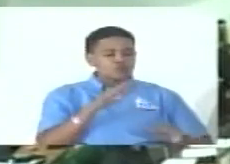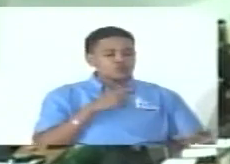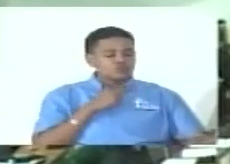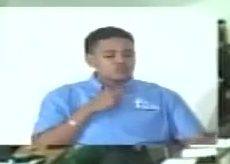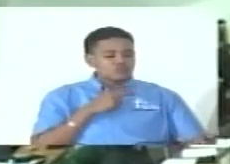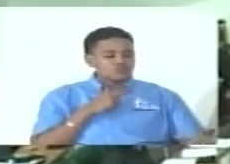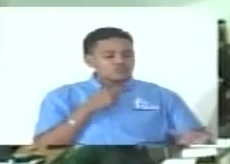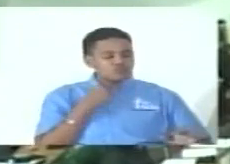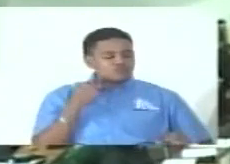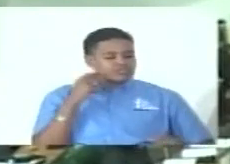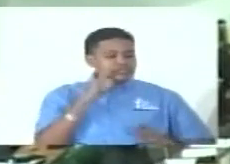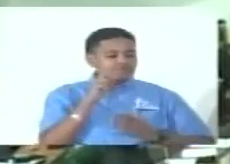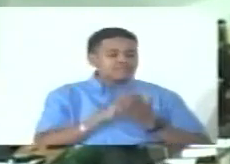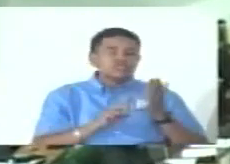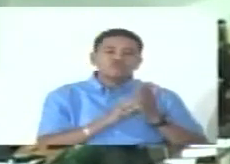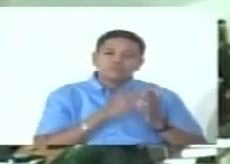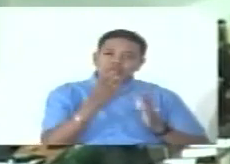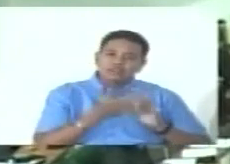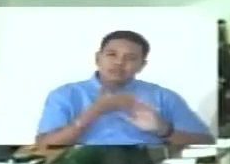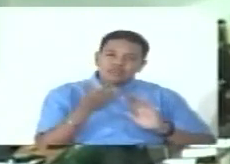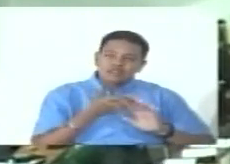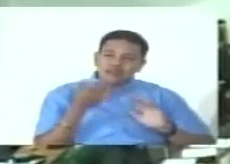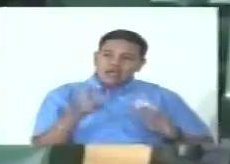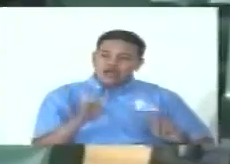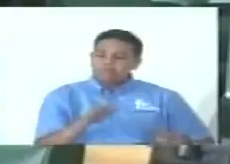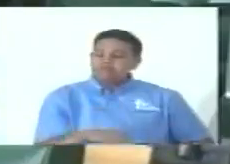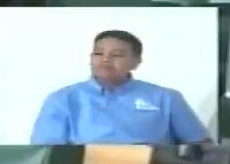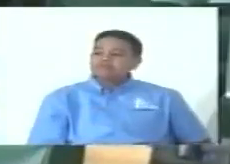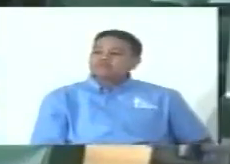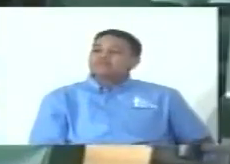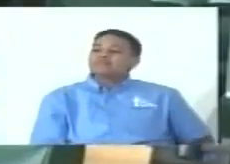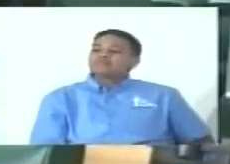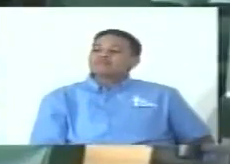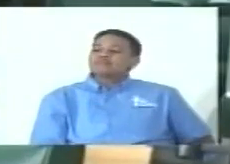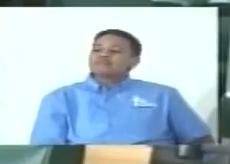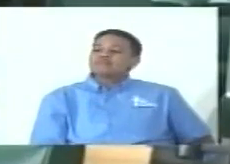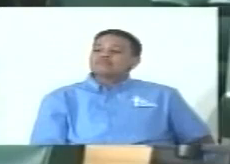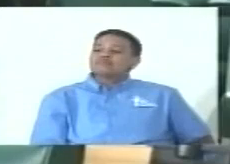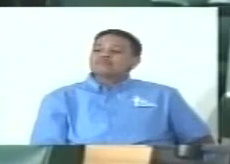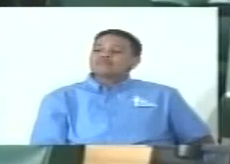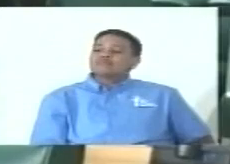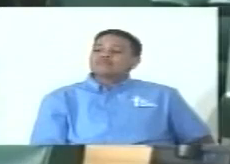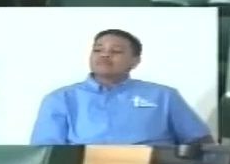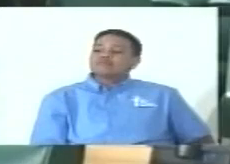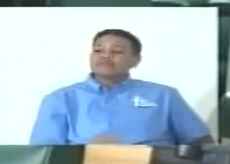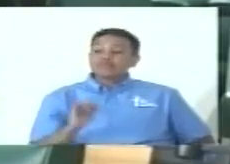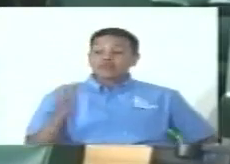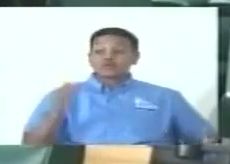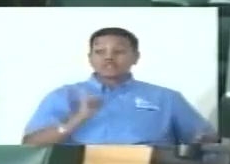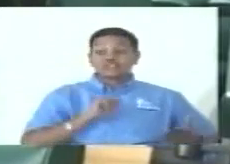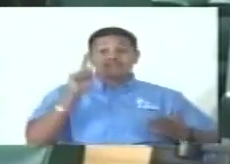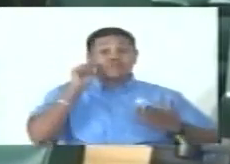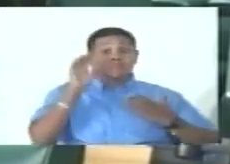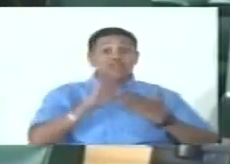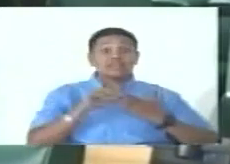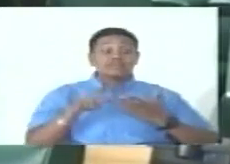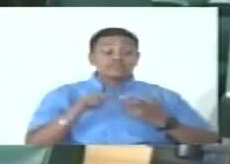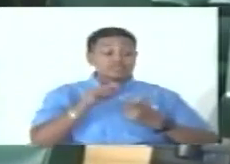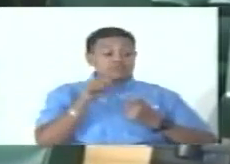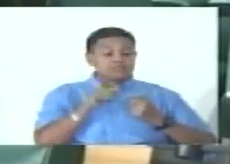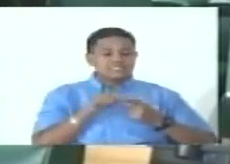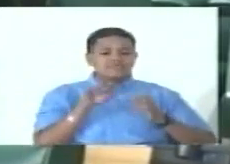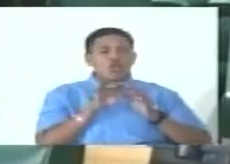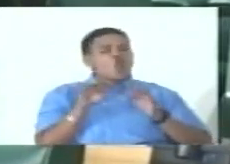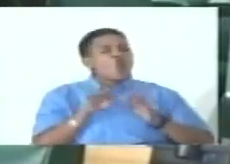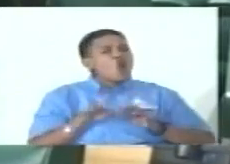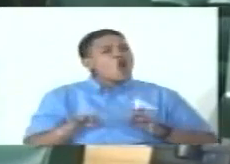of discrimination. And that is what I believe this particular clause